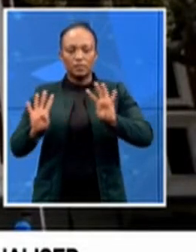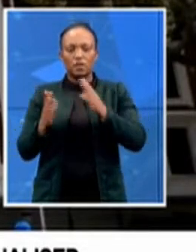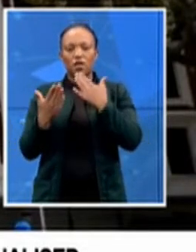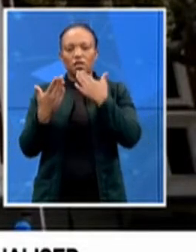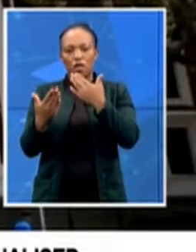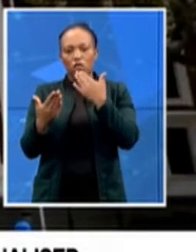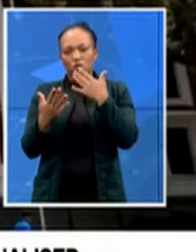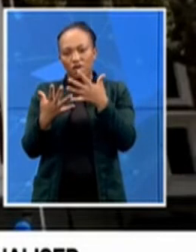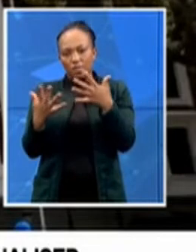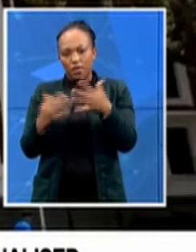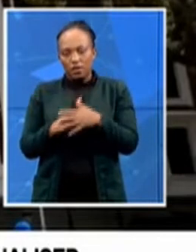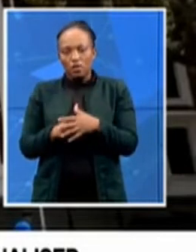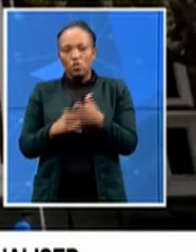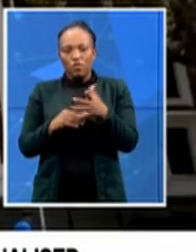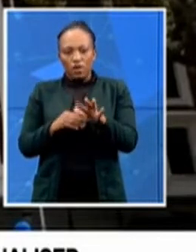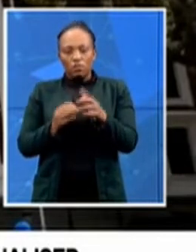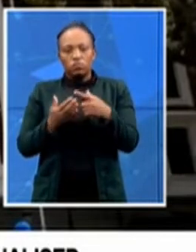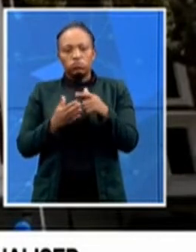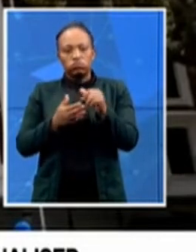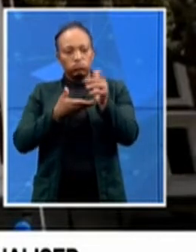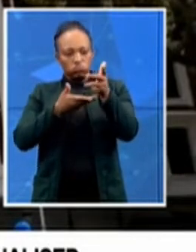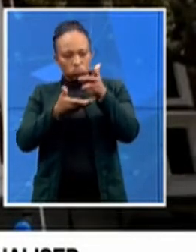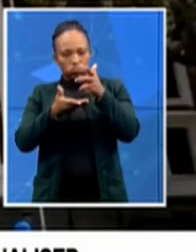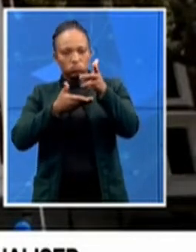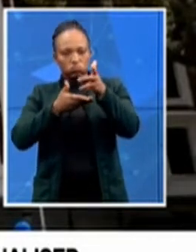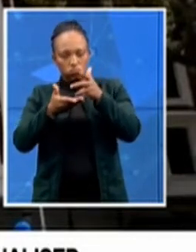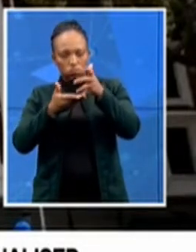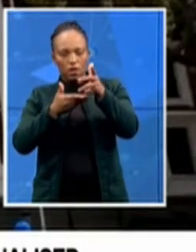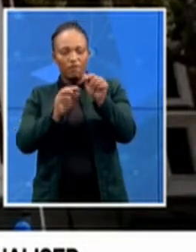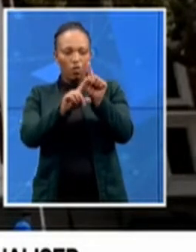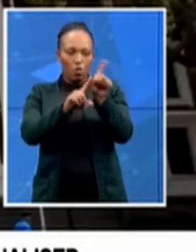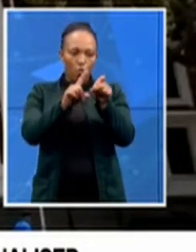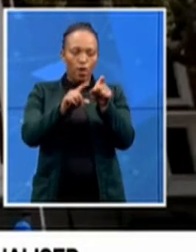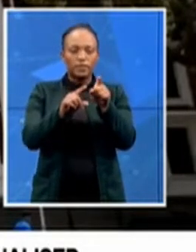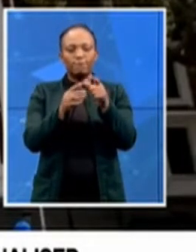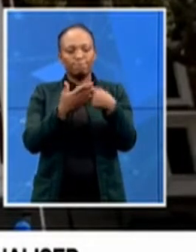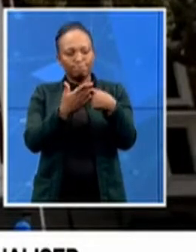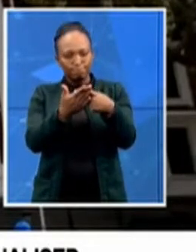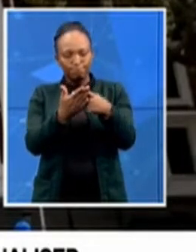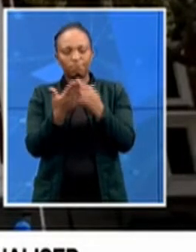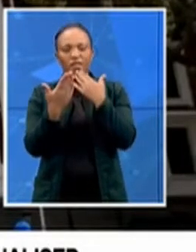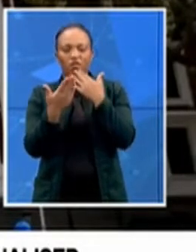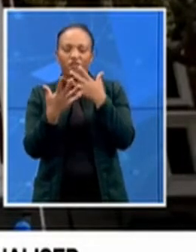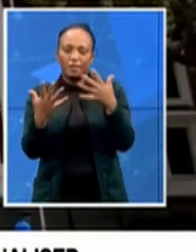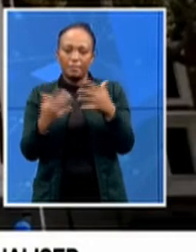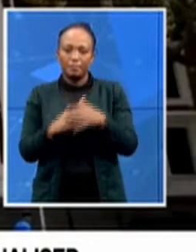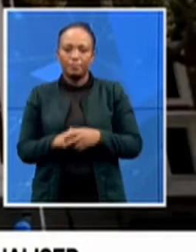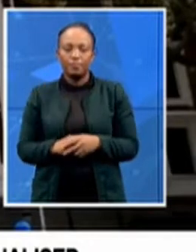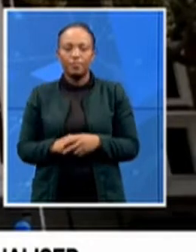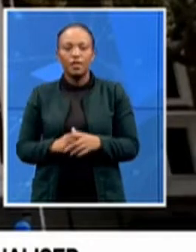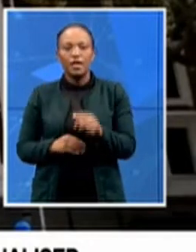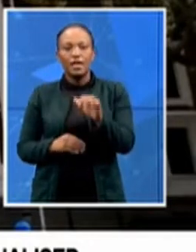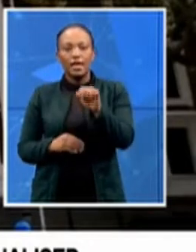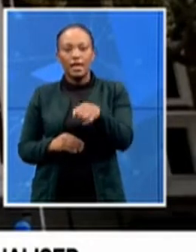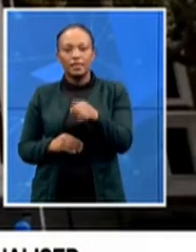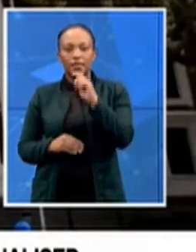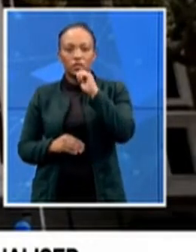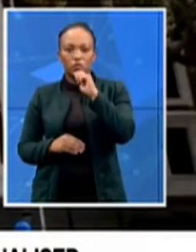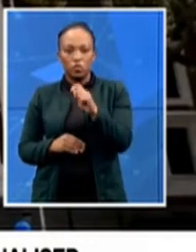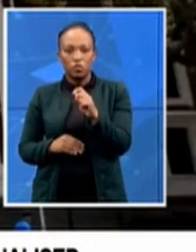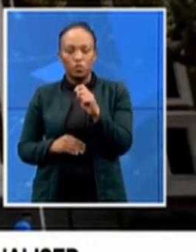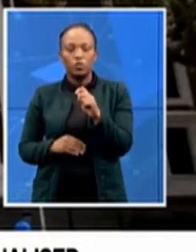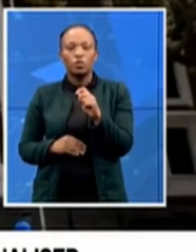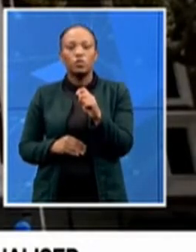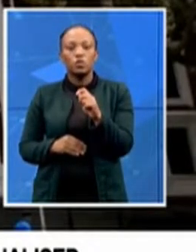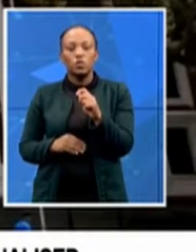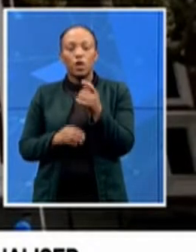informative inputs and discussions. Indeed, there is no doubt that our campaign has, over the last few months,